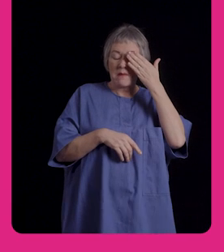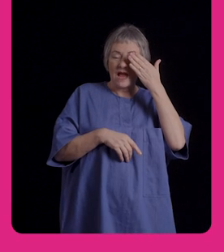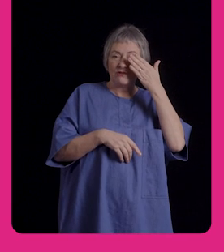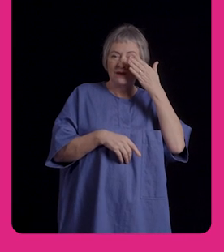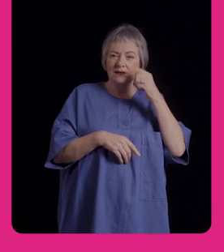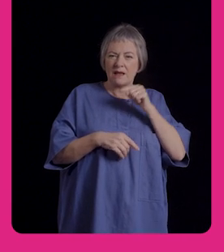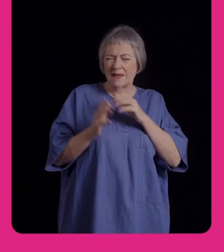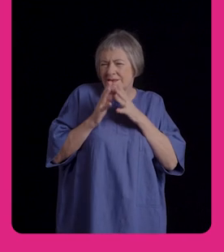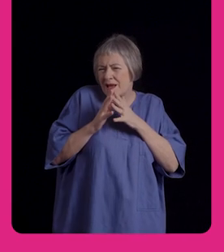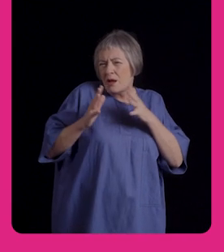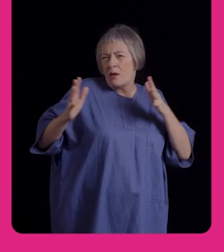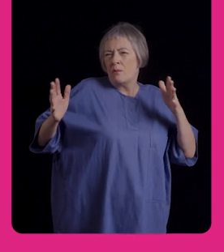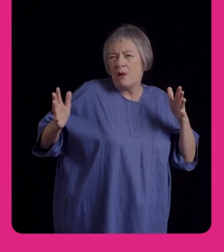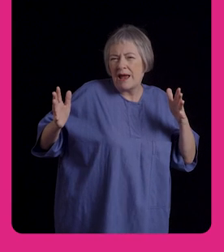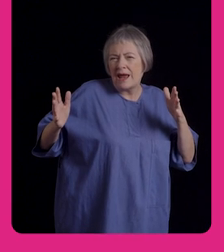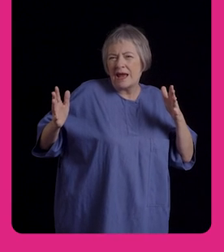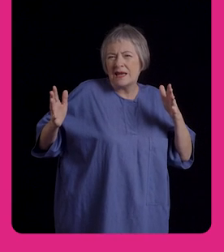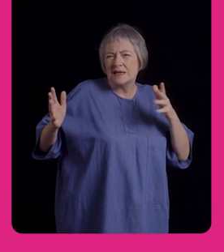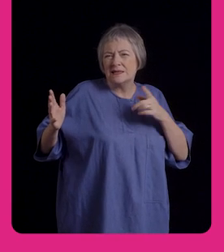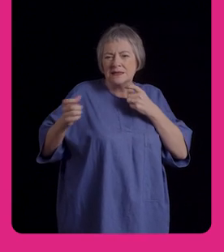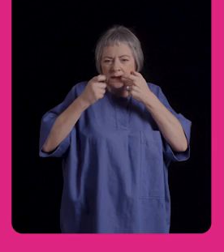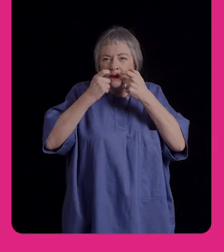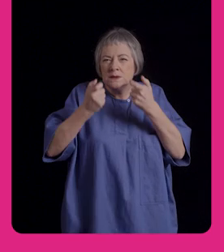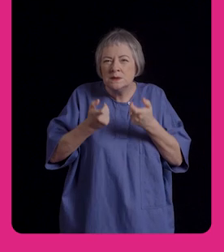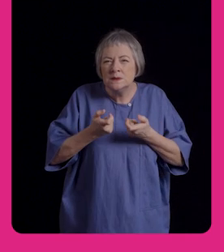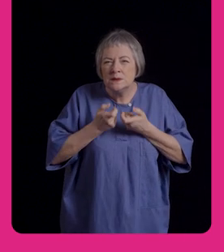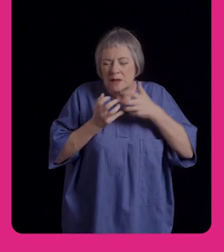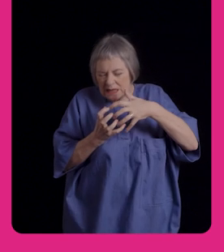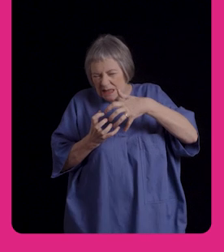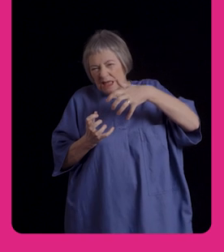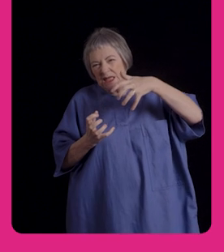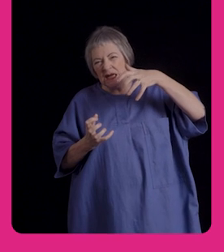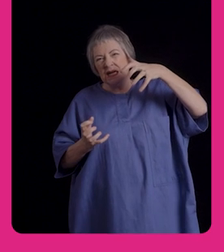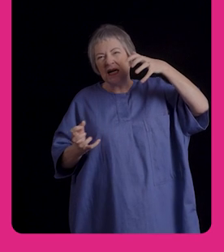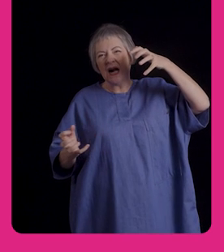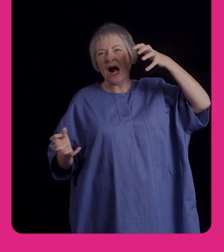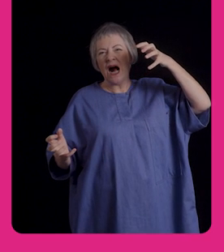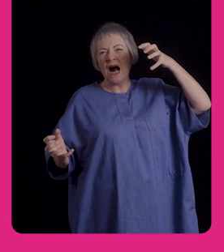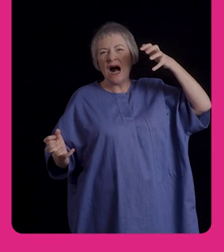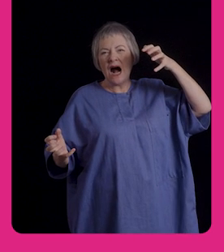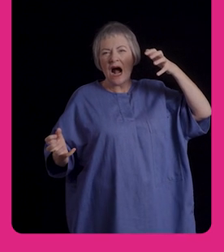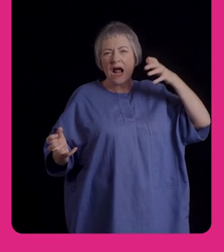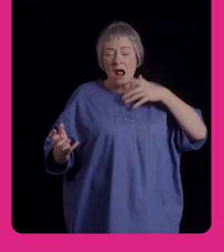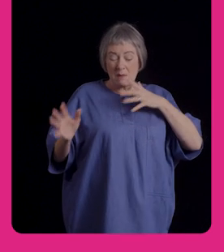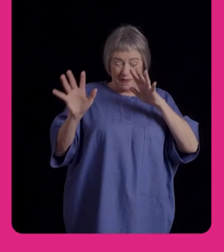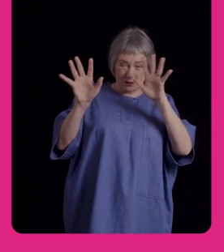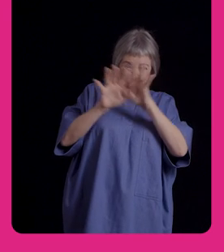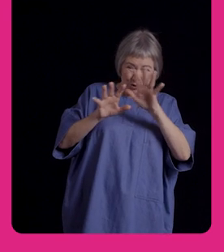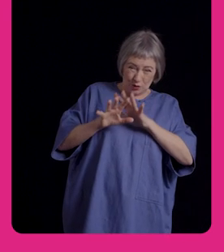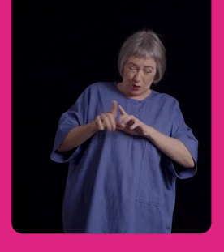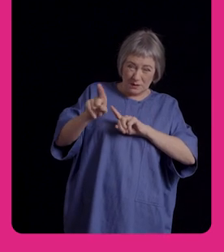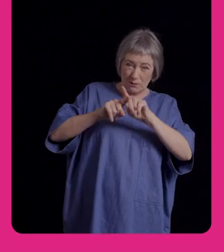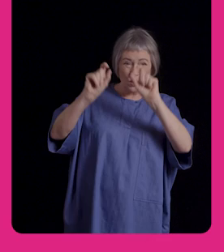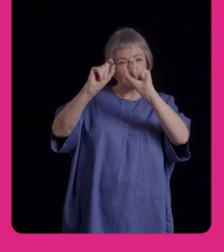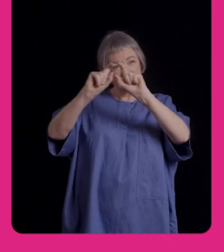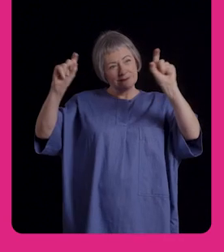actually a huge gaping toothy maw yawning wide. It actually obscures most of the